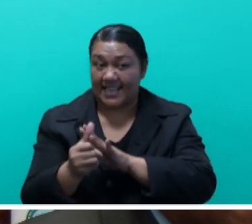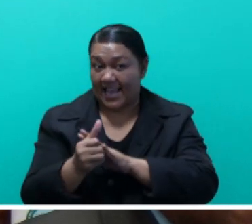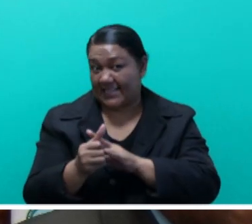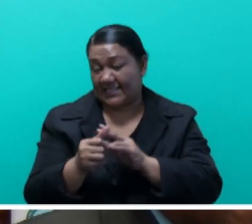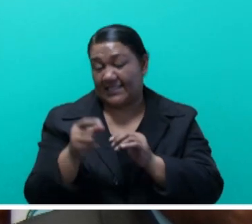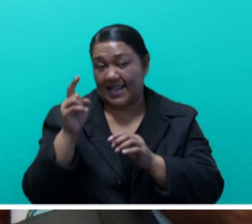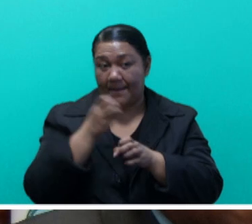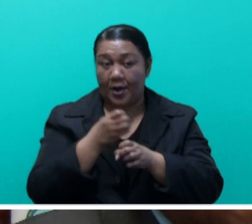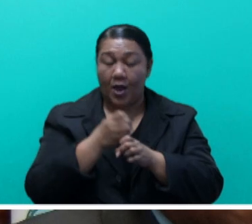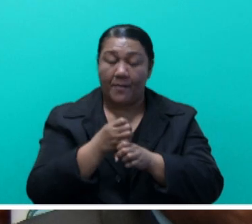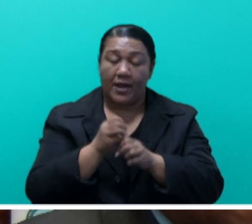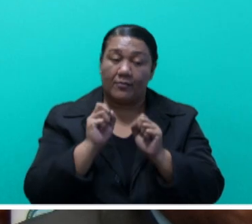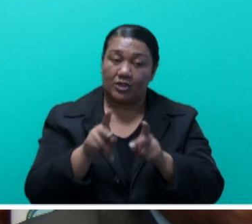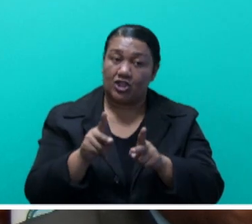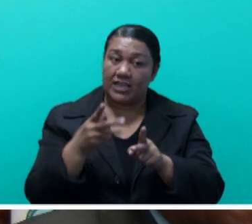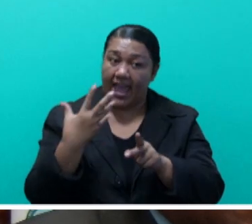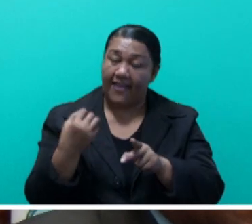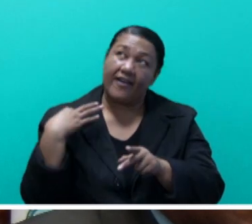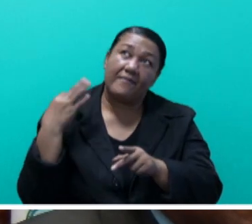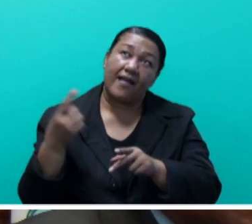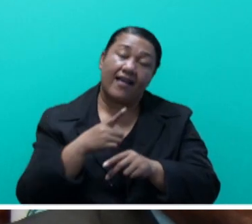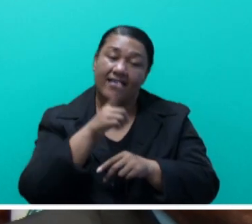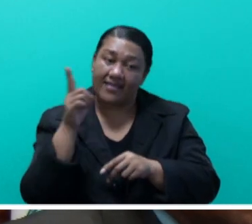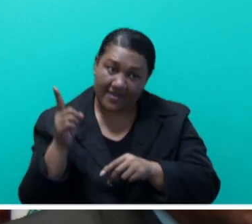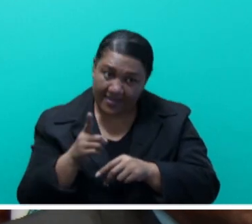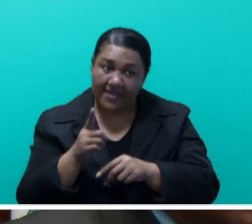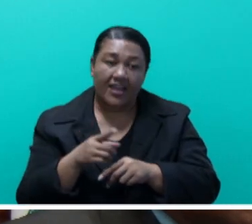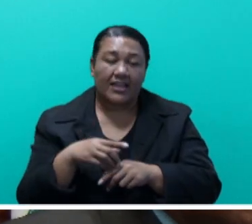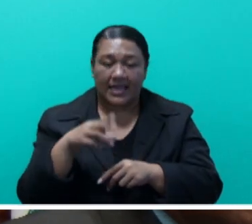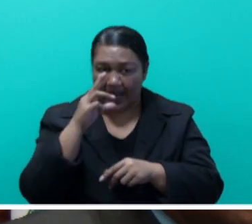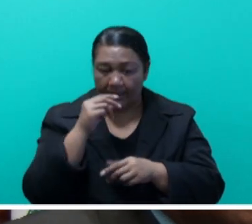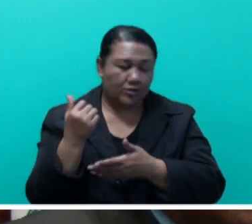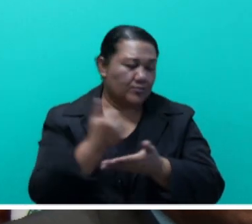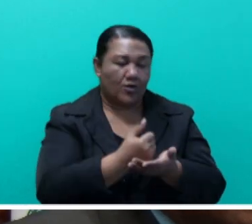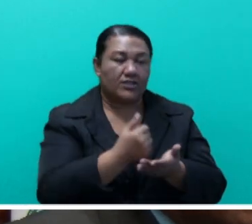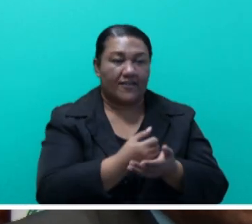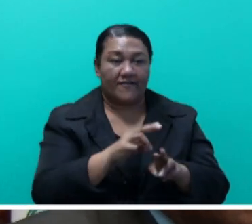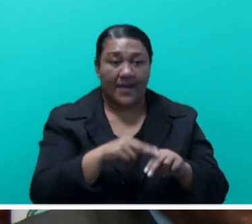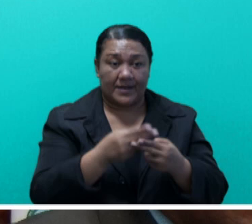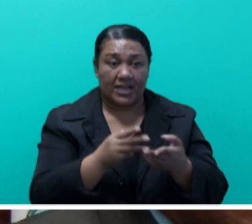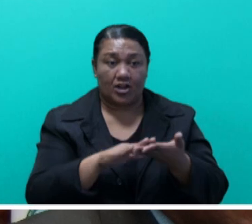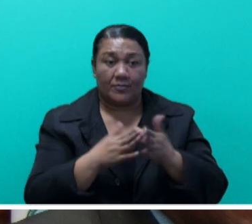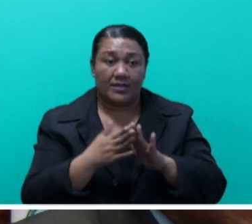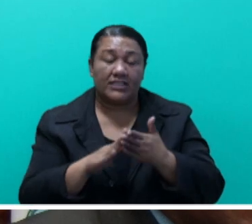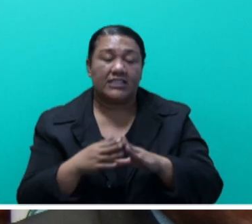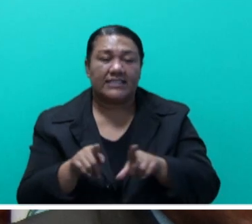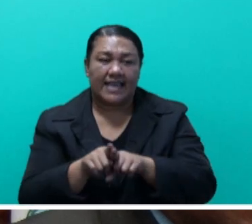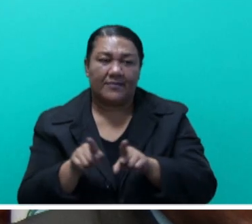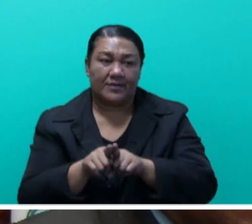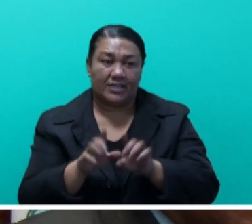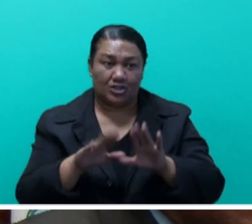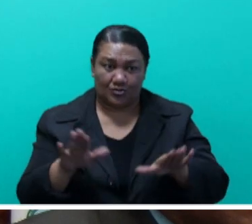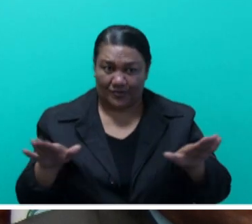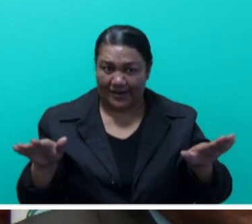opportunities, acquire new skills, and generate income to support their families and communities, including children. Mr.